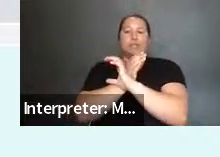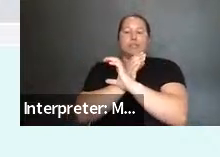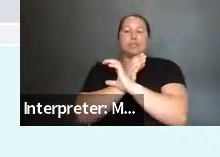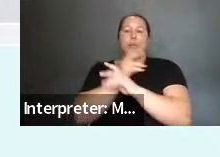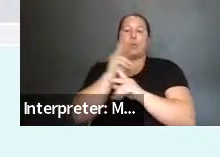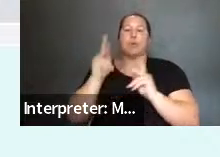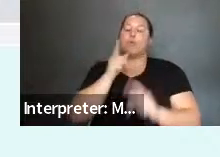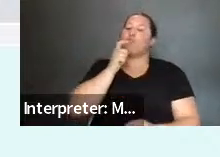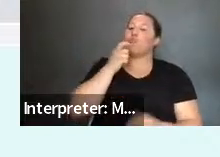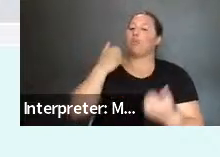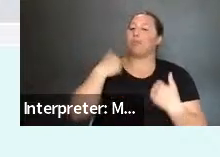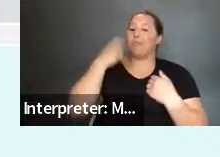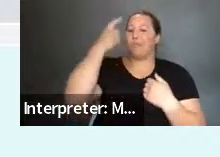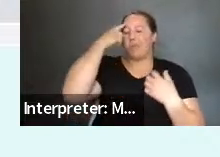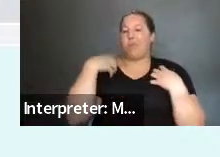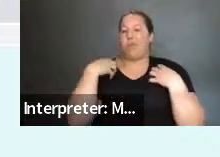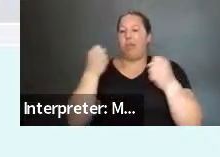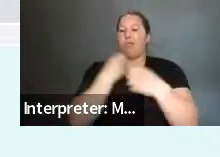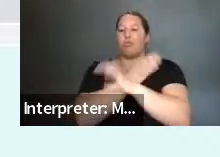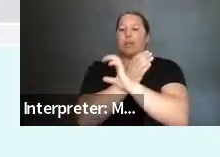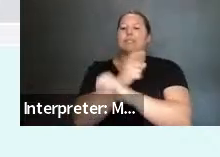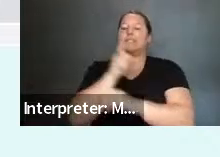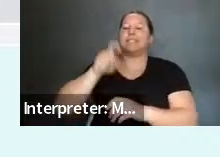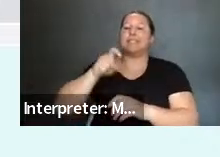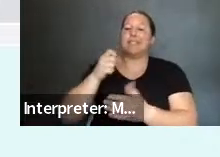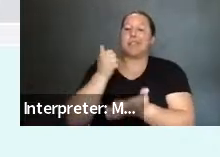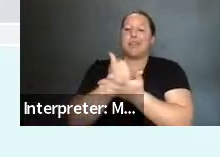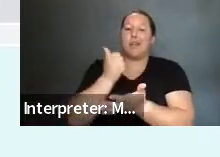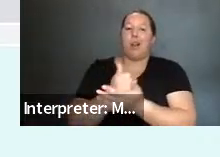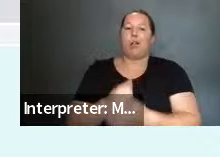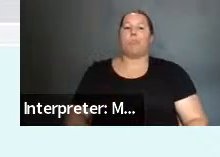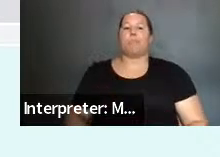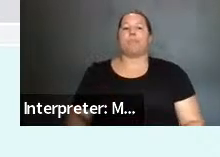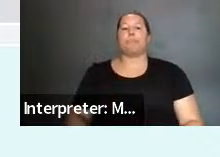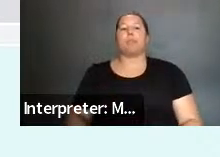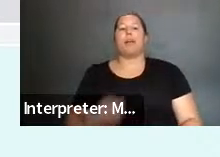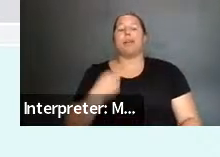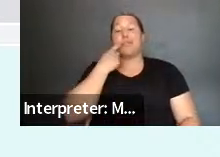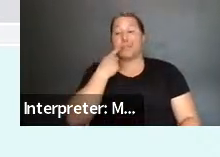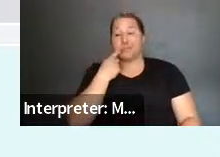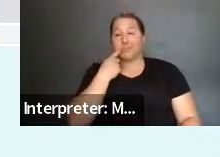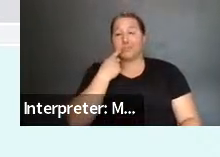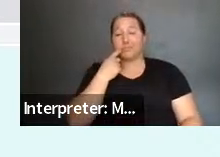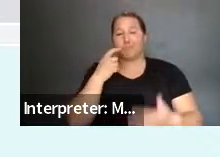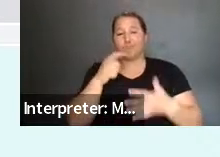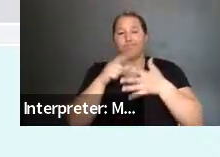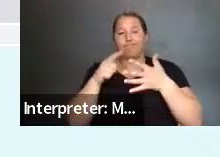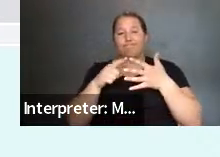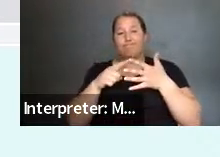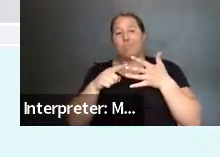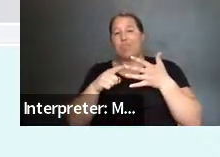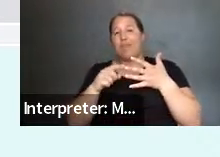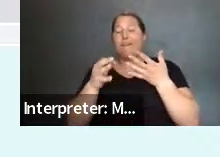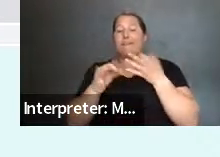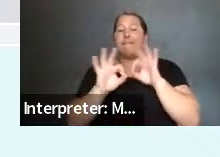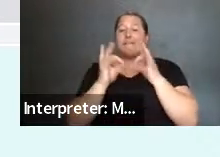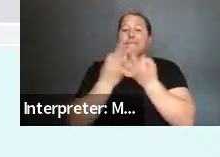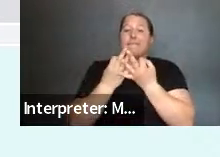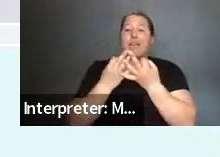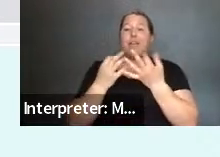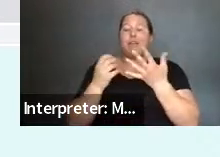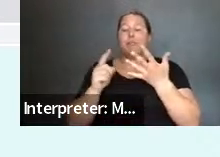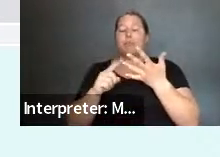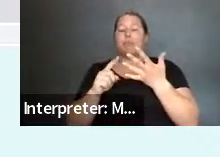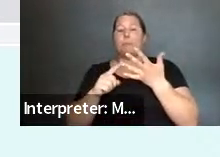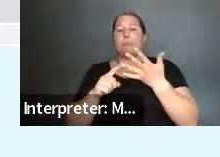mental health crisis at the time of the call. Substance abuse, family or other relationships, medical crisis,